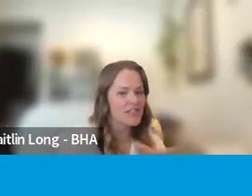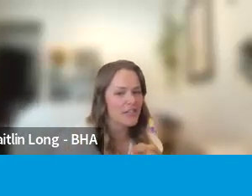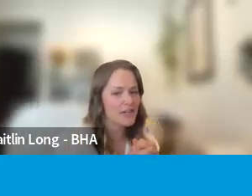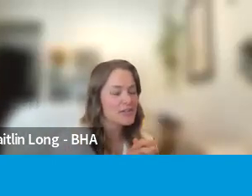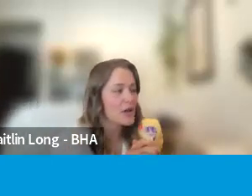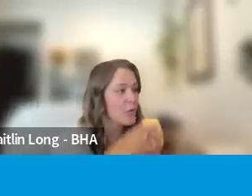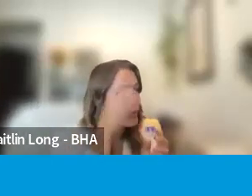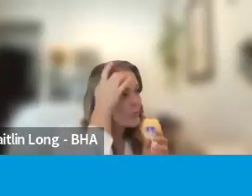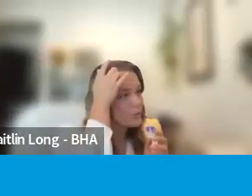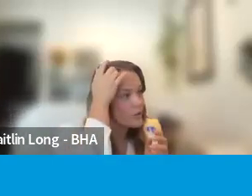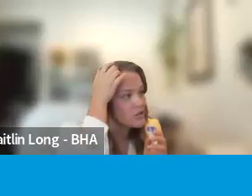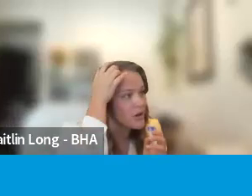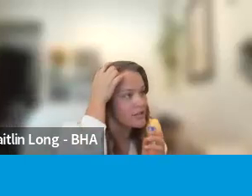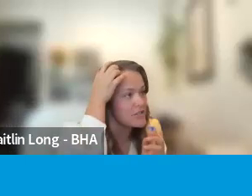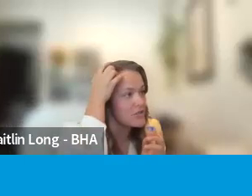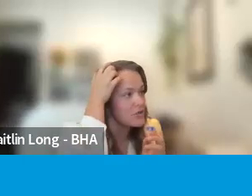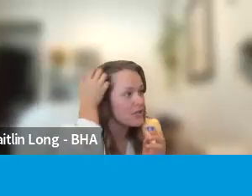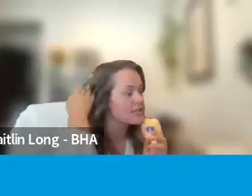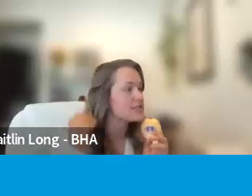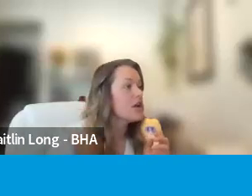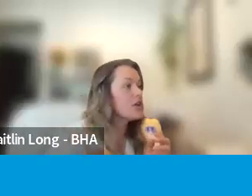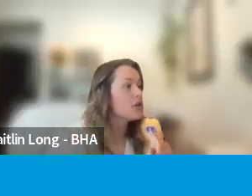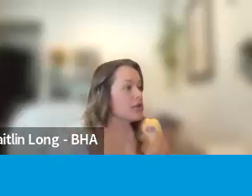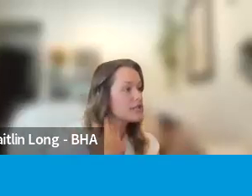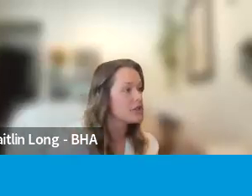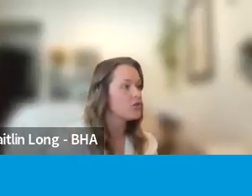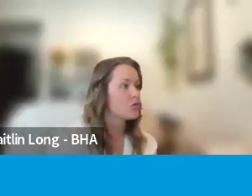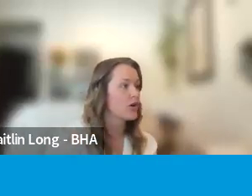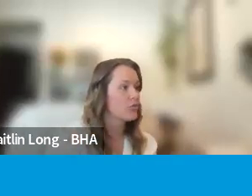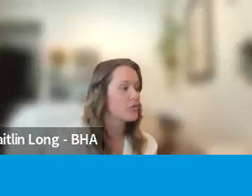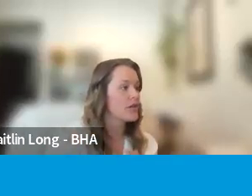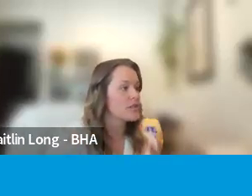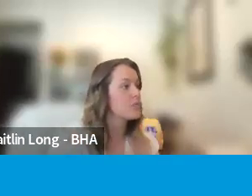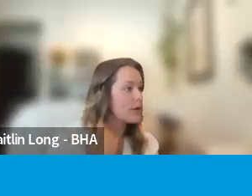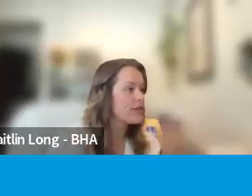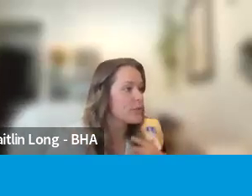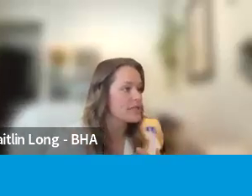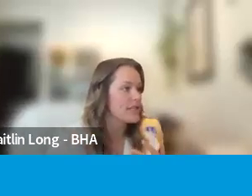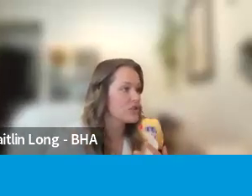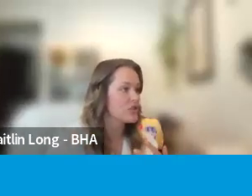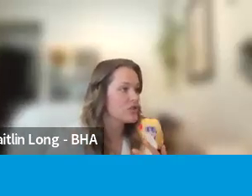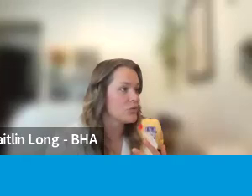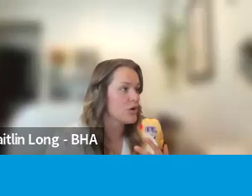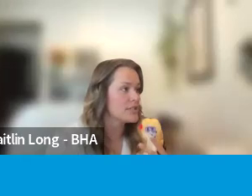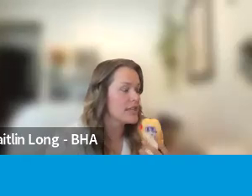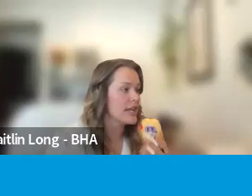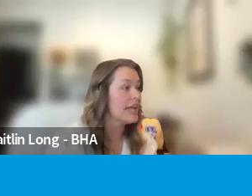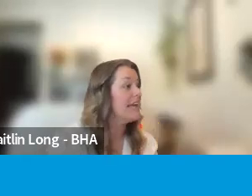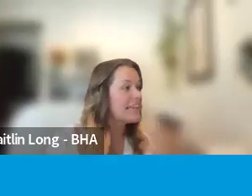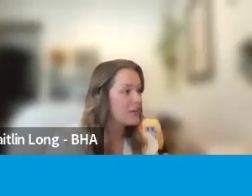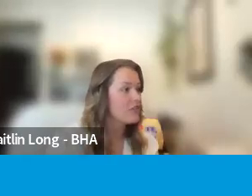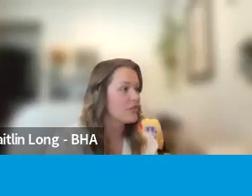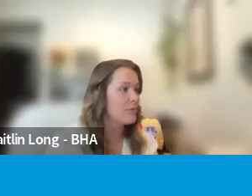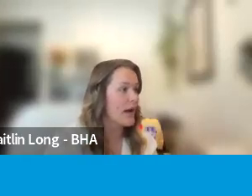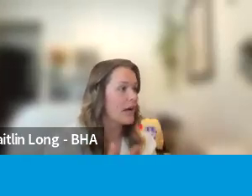had mentioned here. So what we're really trying to do is, you know, continue to work through this, bring this presentation to you all